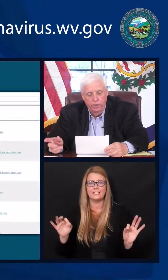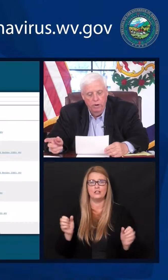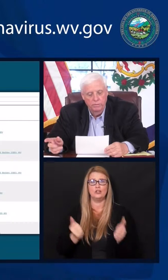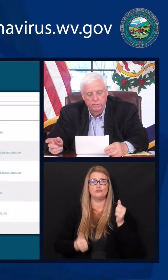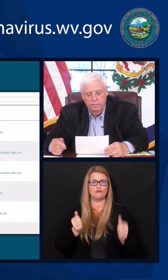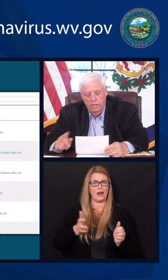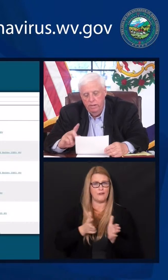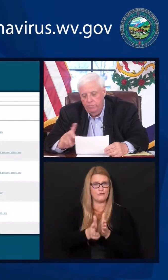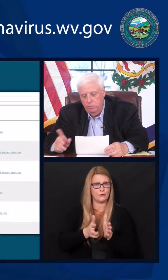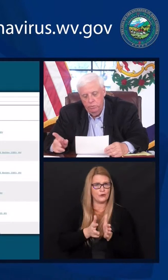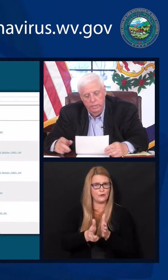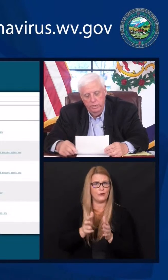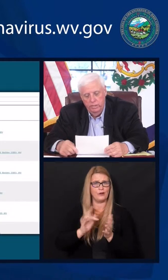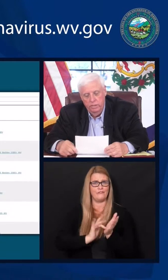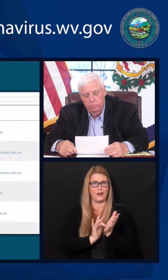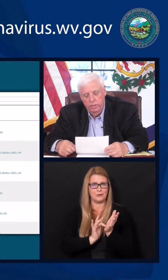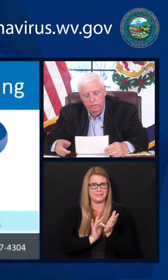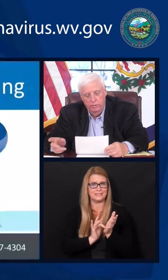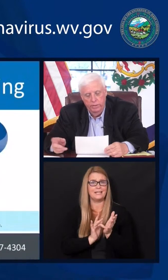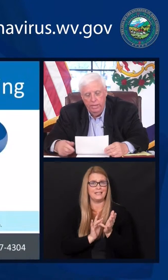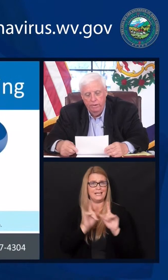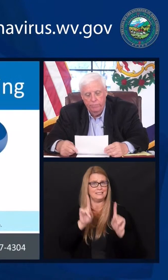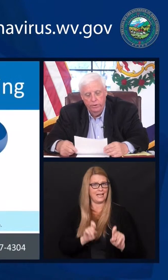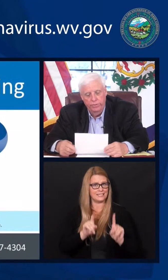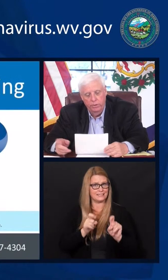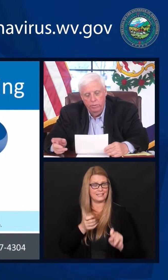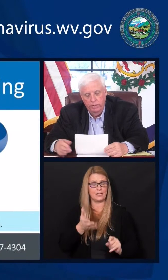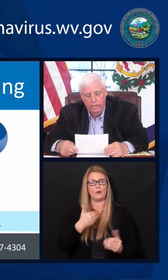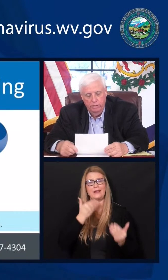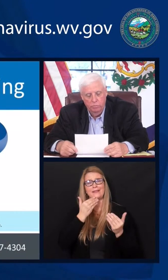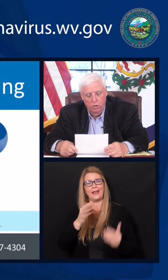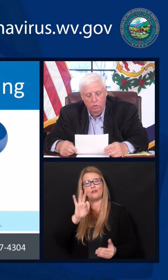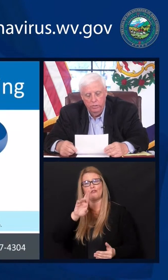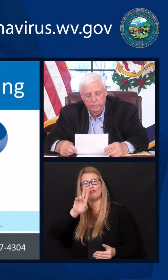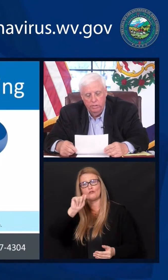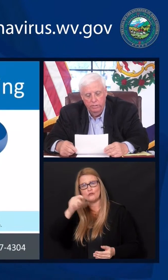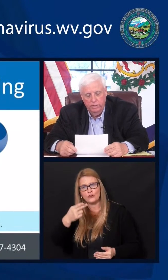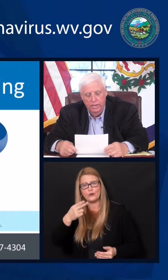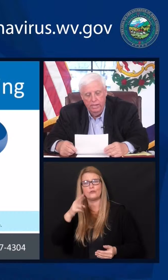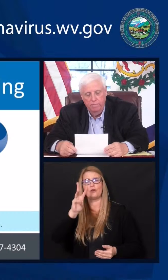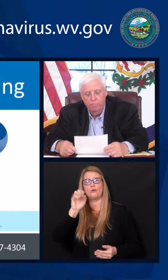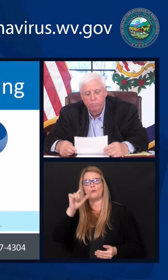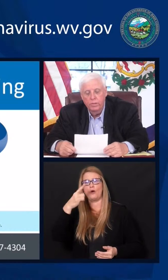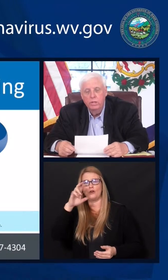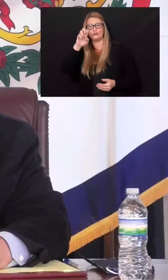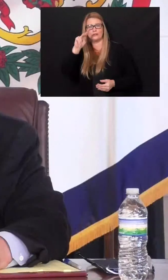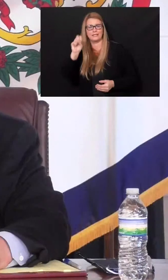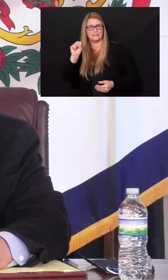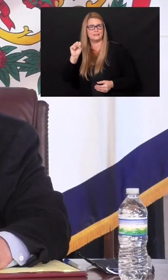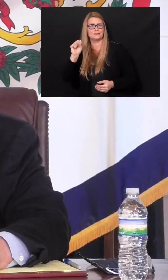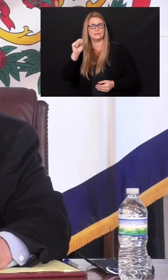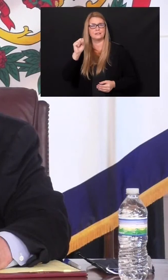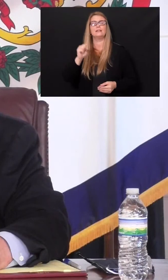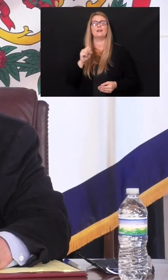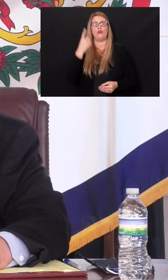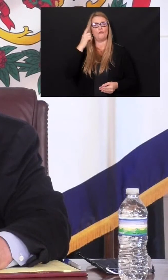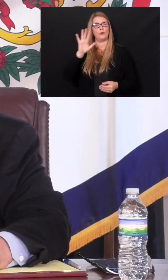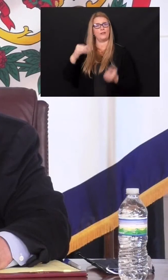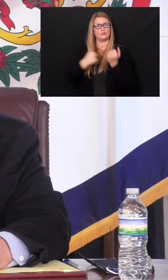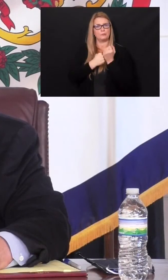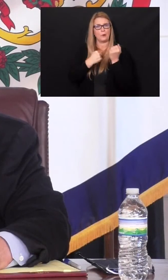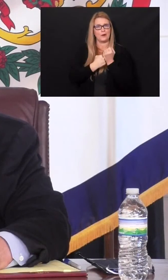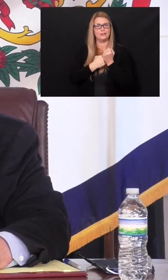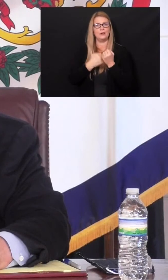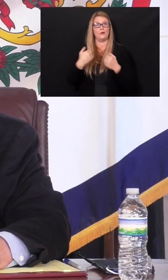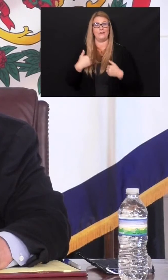drive-through pharmacy stuff, really good. We thank Fruth and we thank Walgreens all the time. We have had